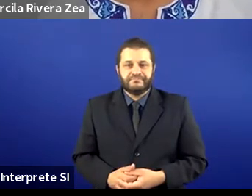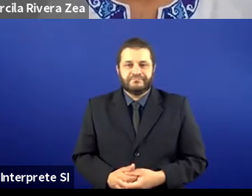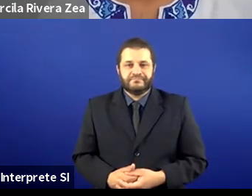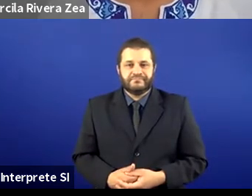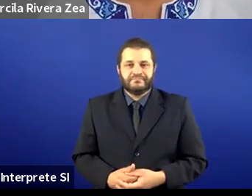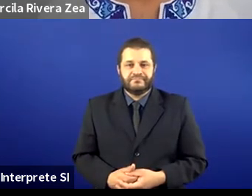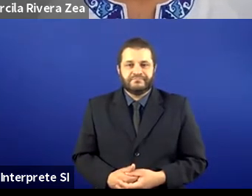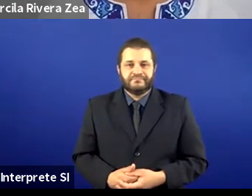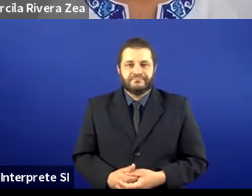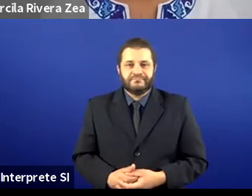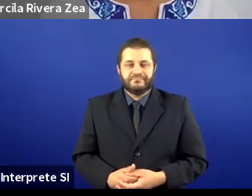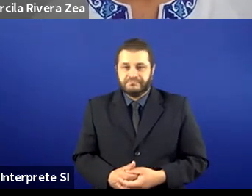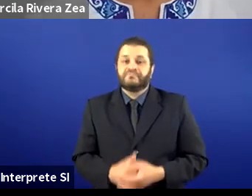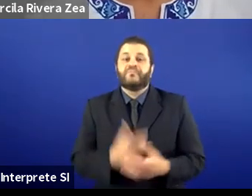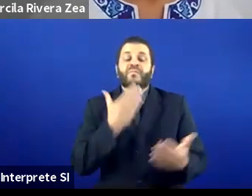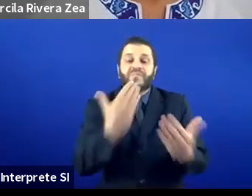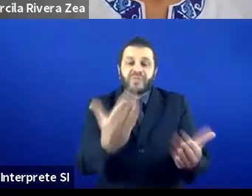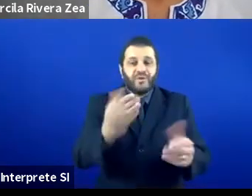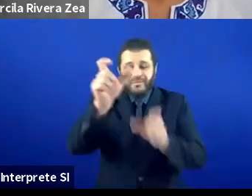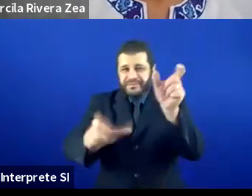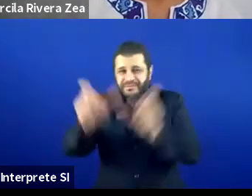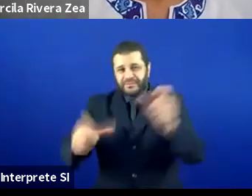everybody for being here today.